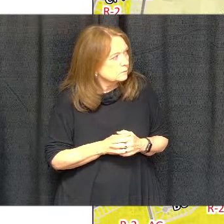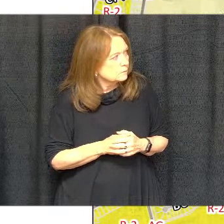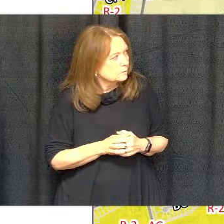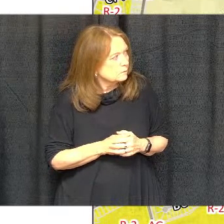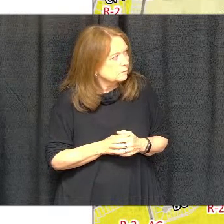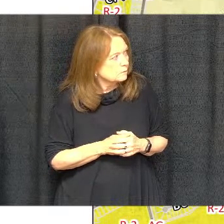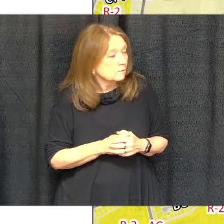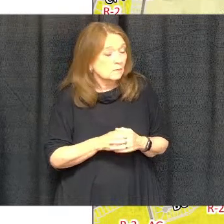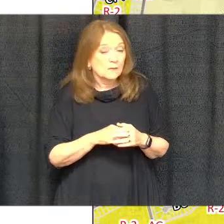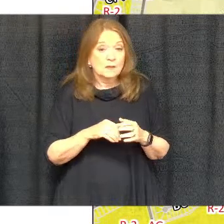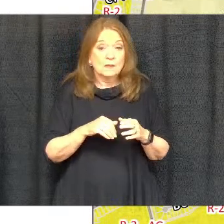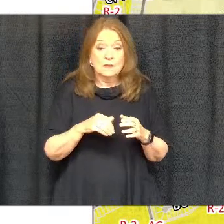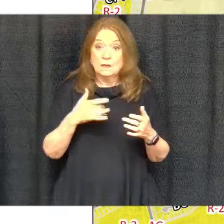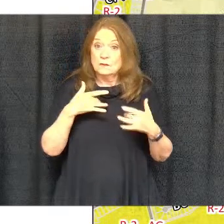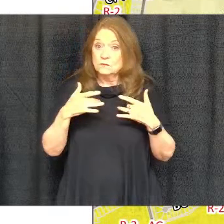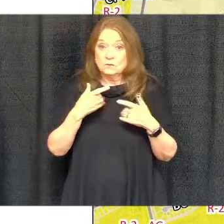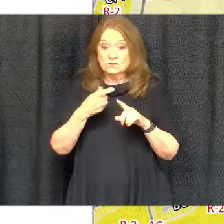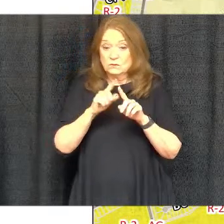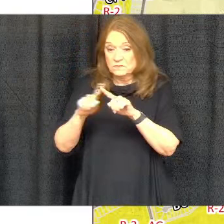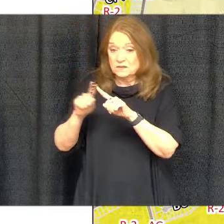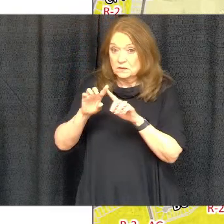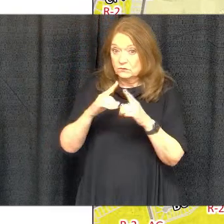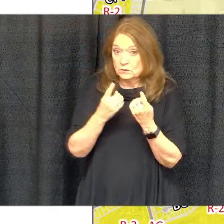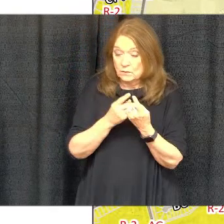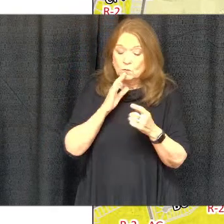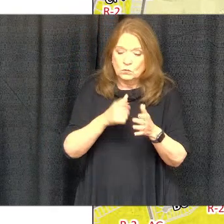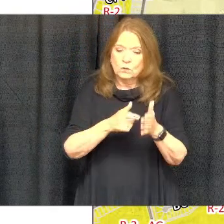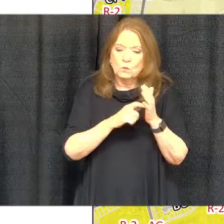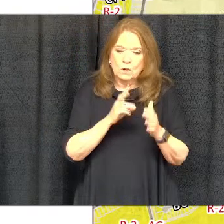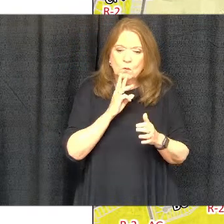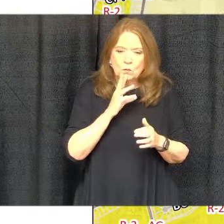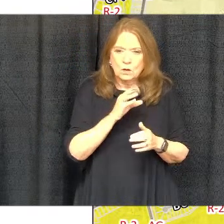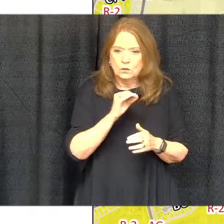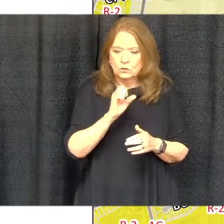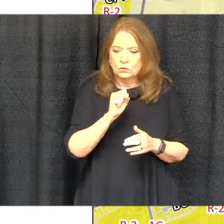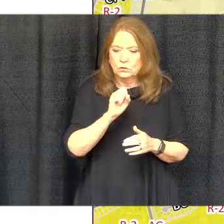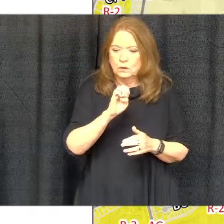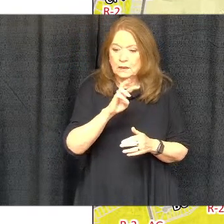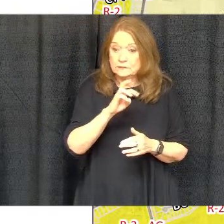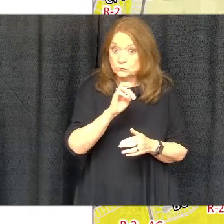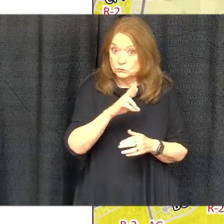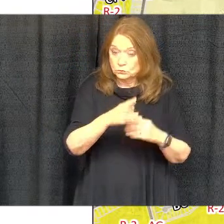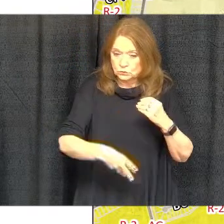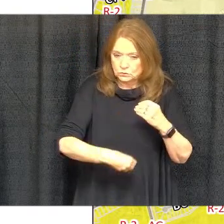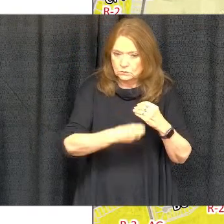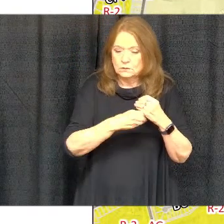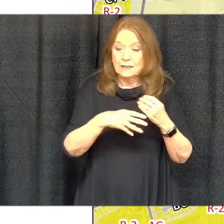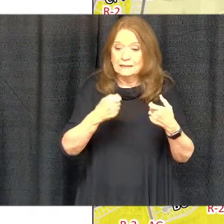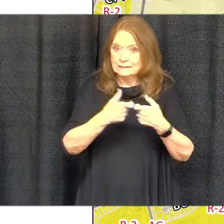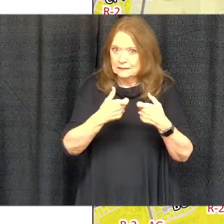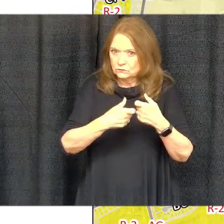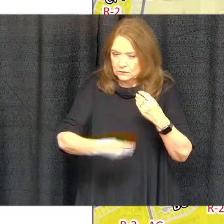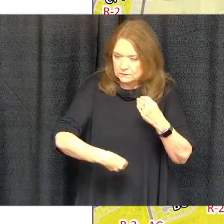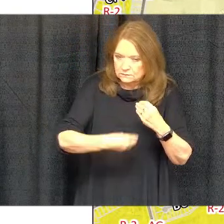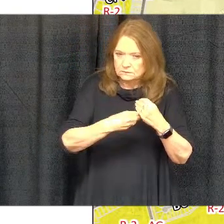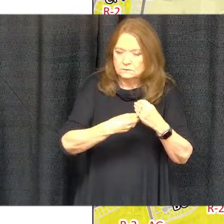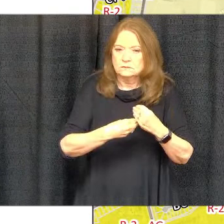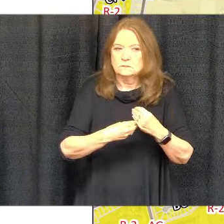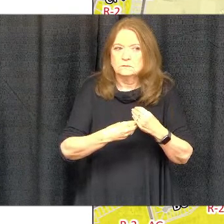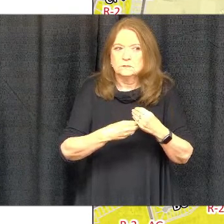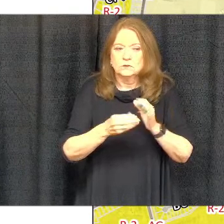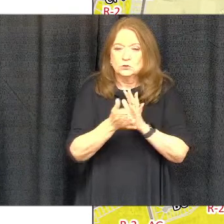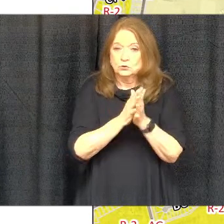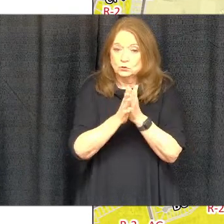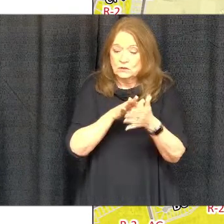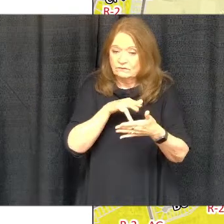Department comments or concerns. It will require water and sewer extensions, as well as electric extensions. Traffic study